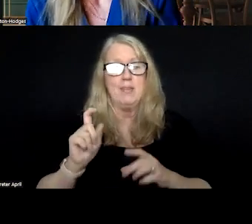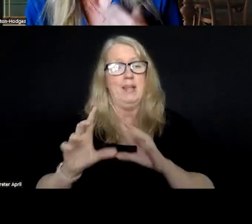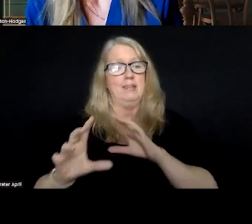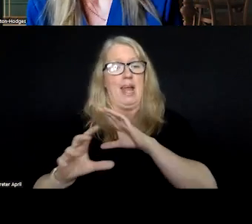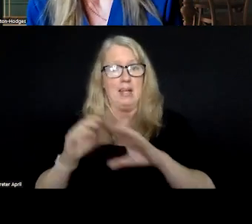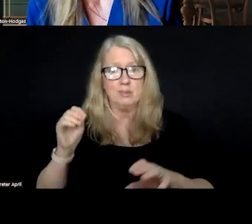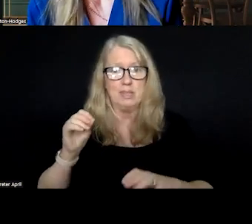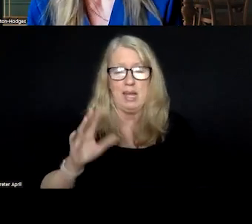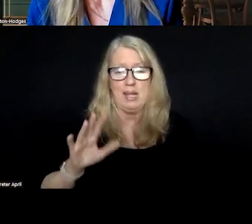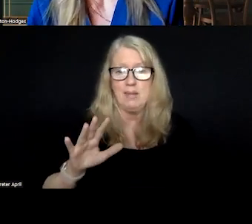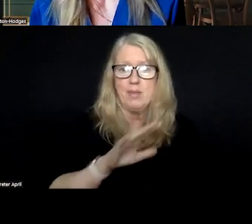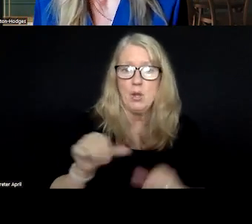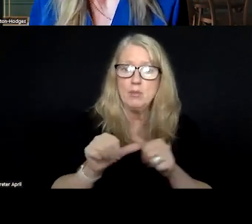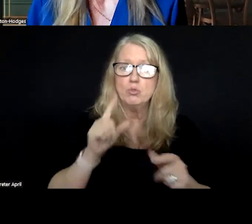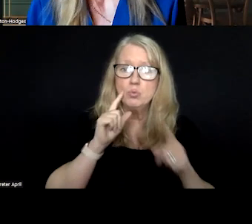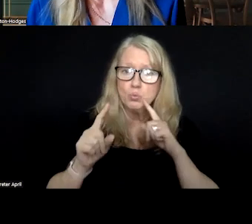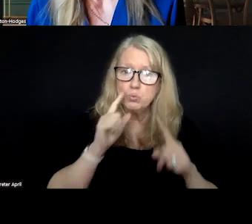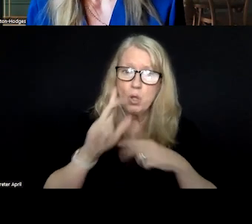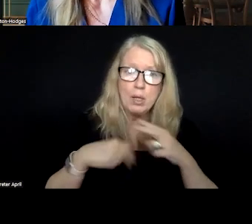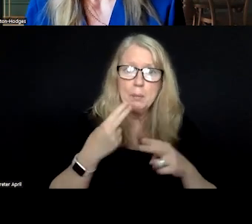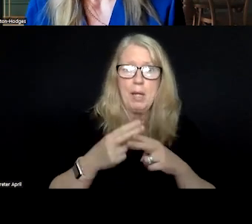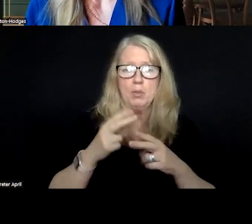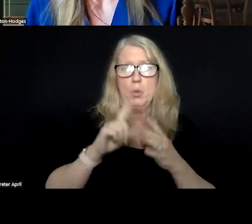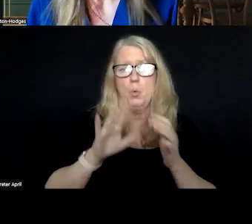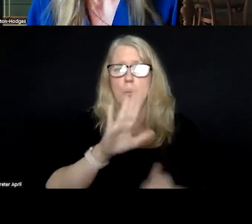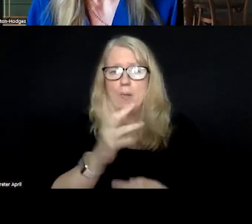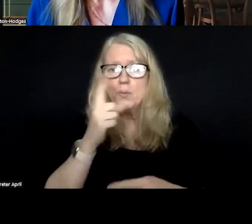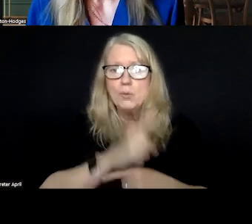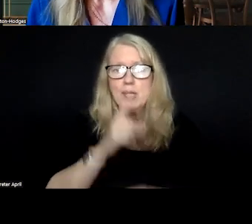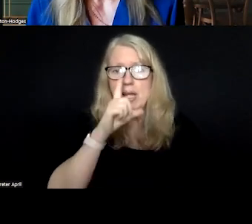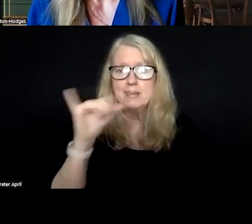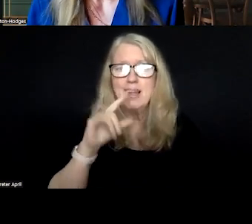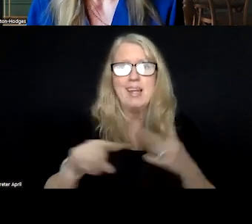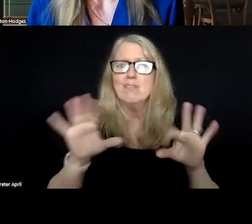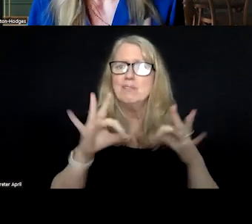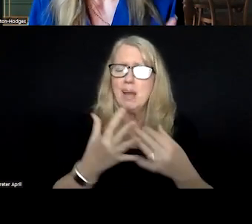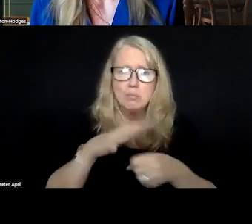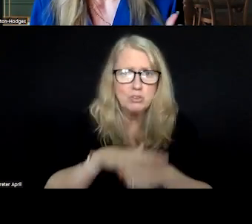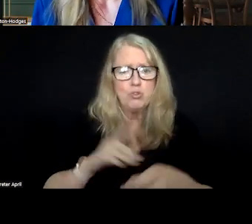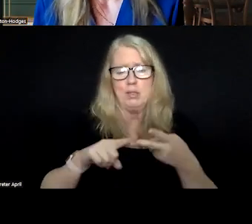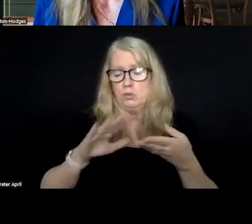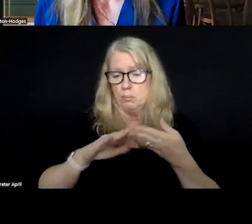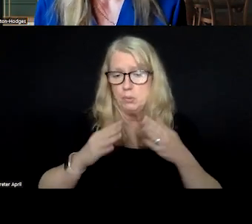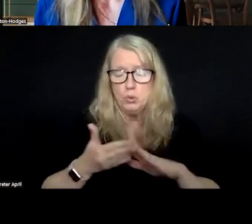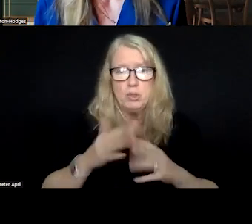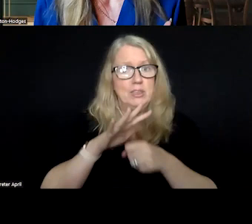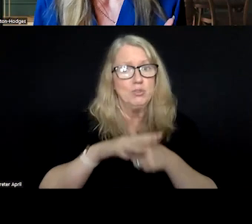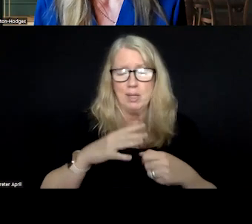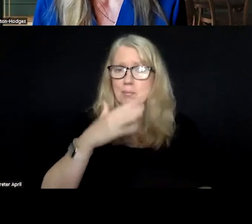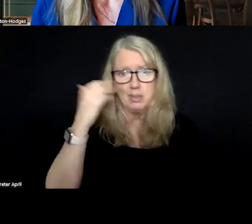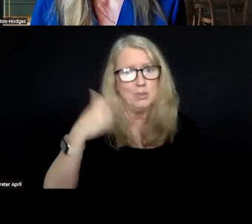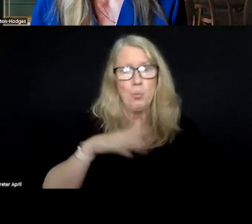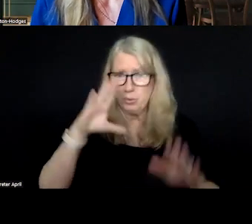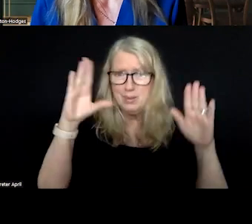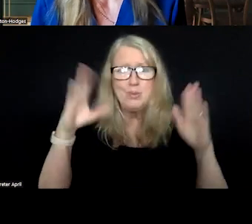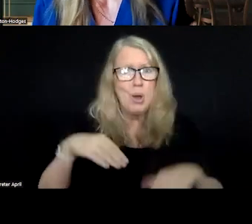area to talk about what their day's been like, family stress, community stress, because we know that